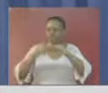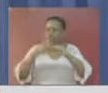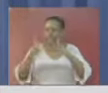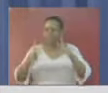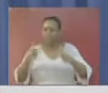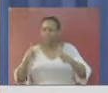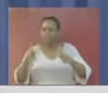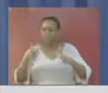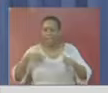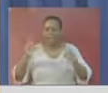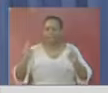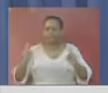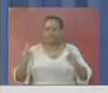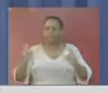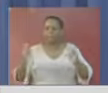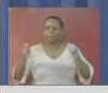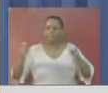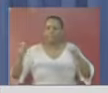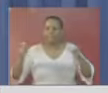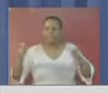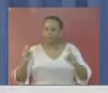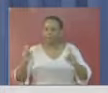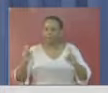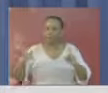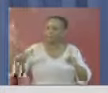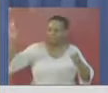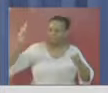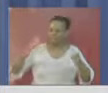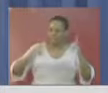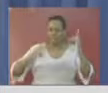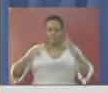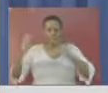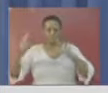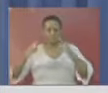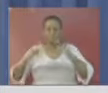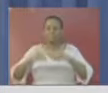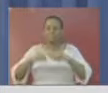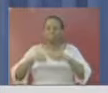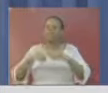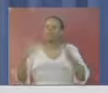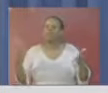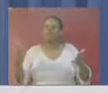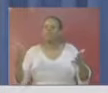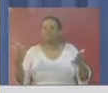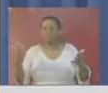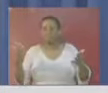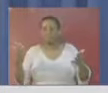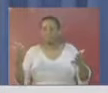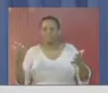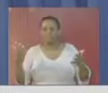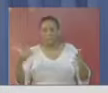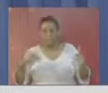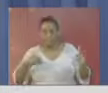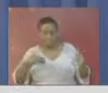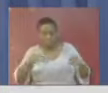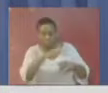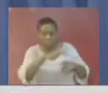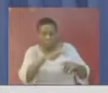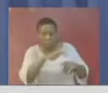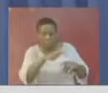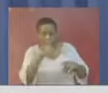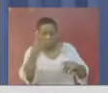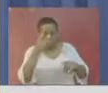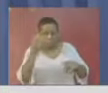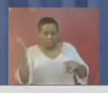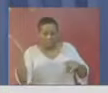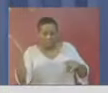process depends heavily on the quarantine space that we have available. We have agreed to now introduce another